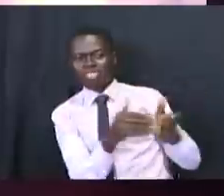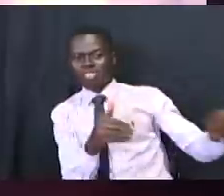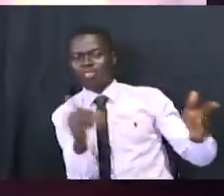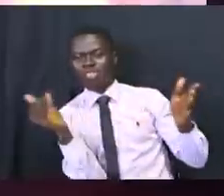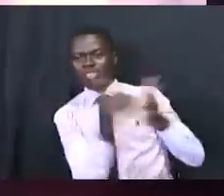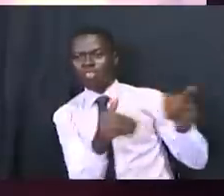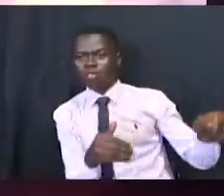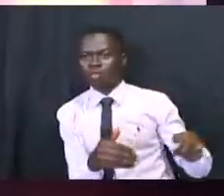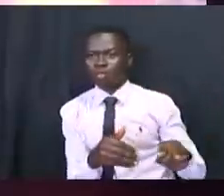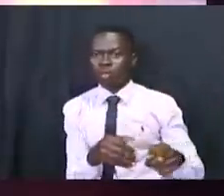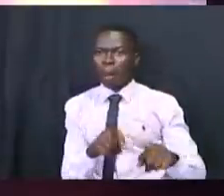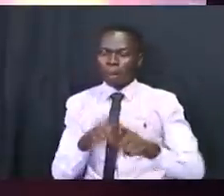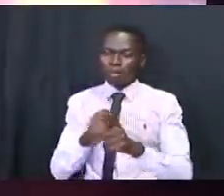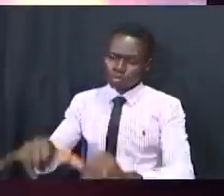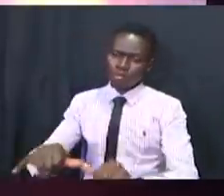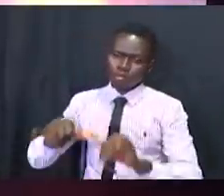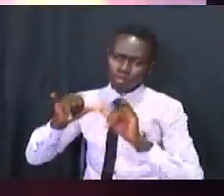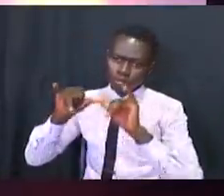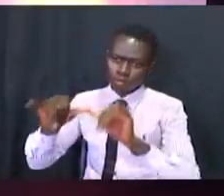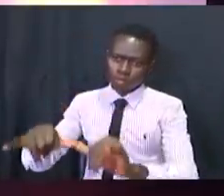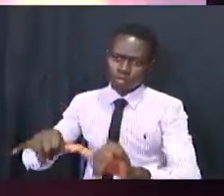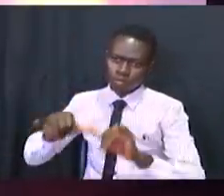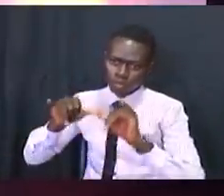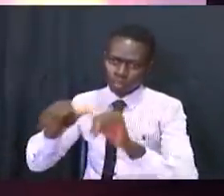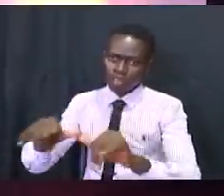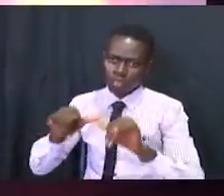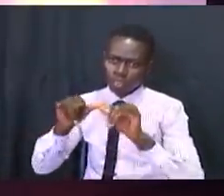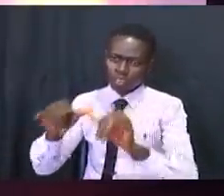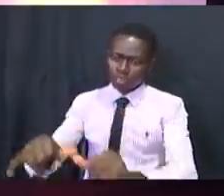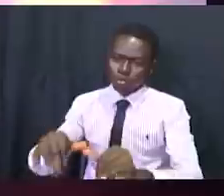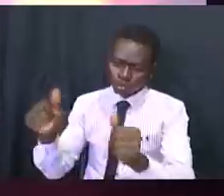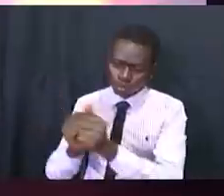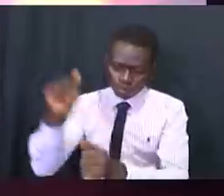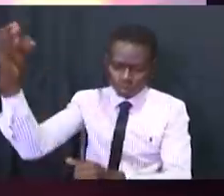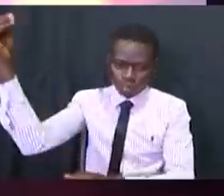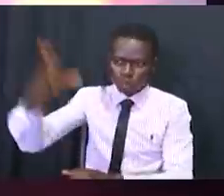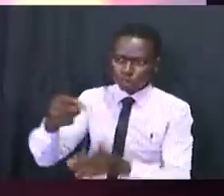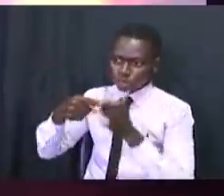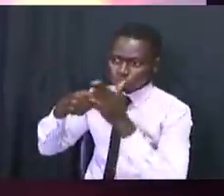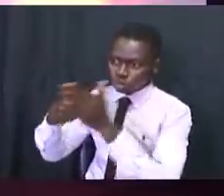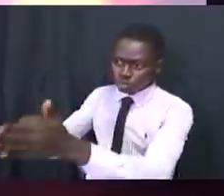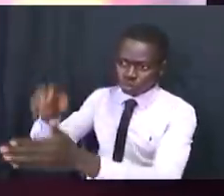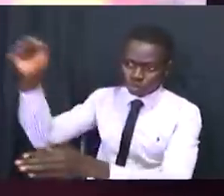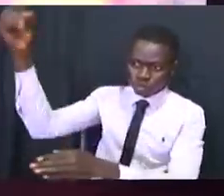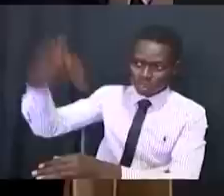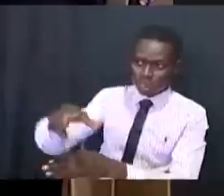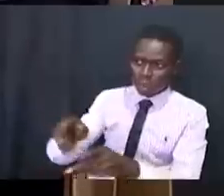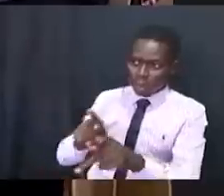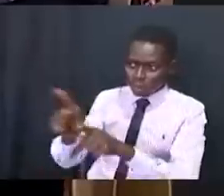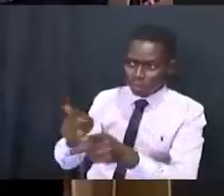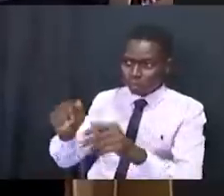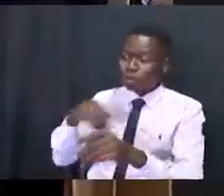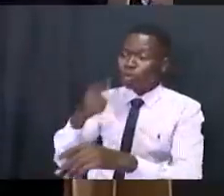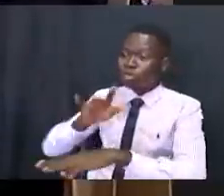tell you something. Keep on with your light. Point it at them. They will find something to wear.